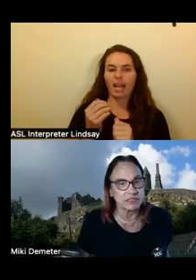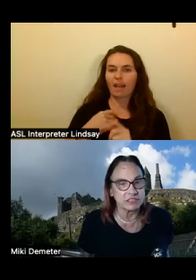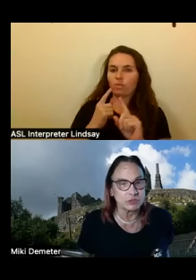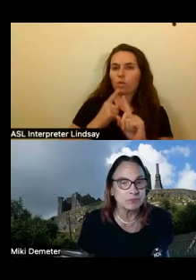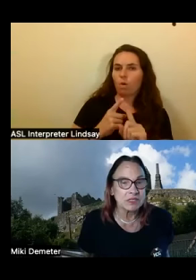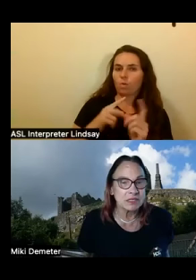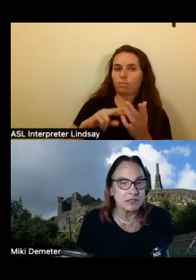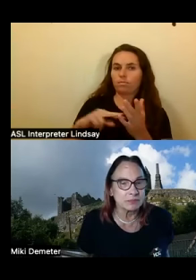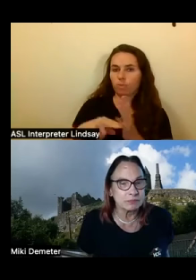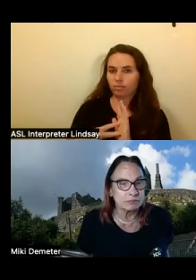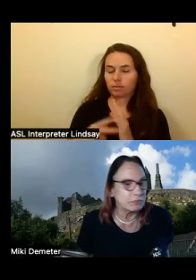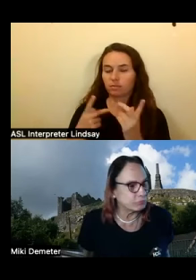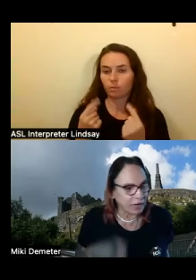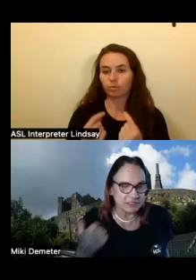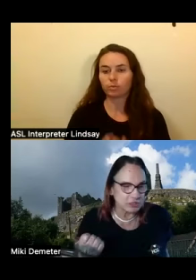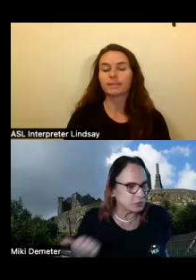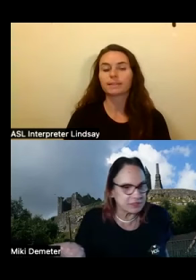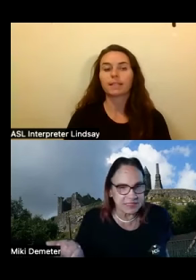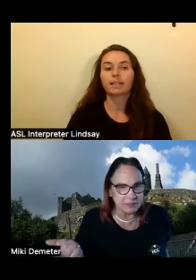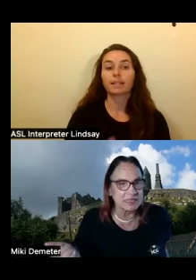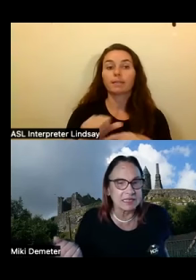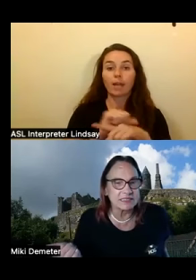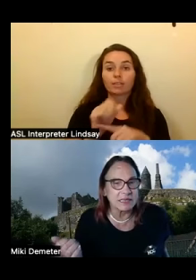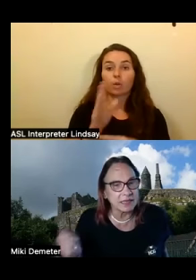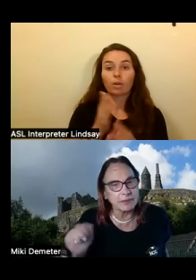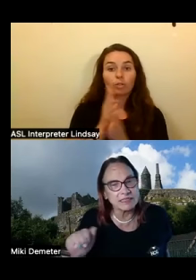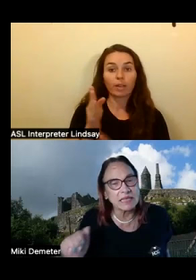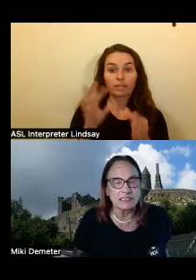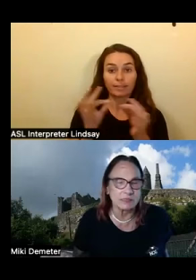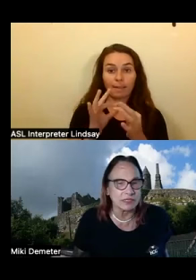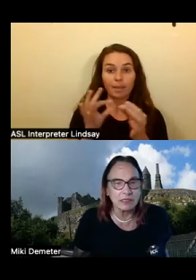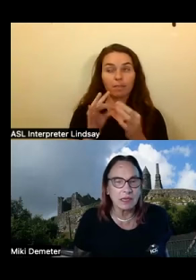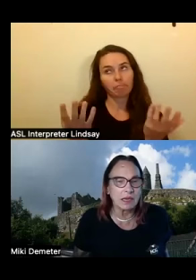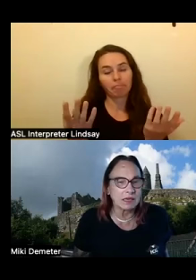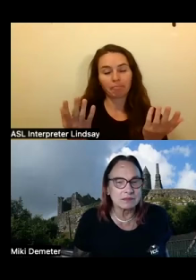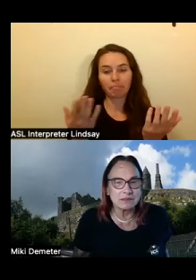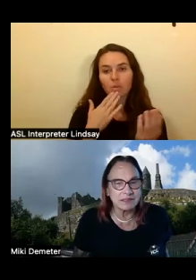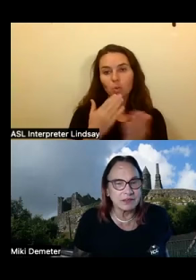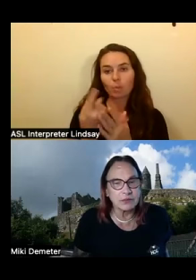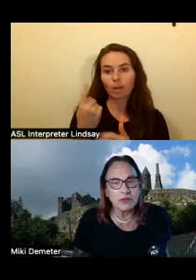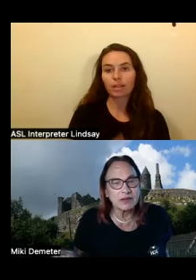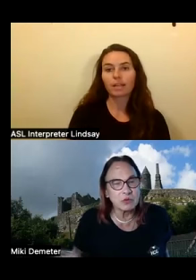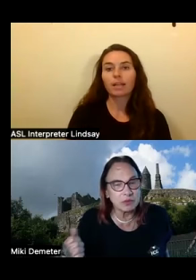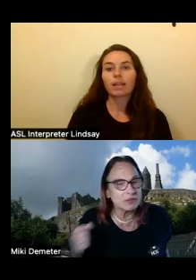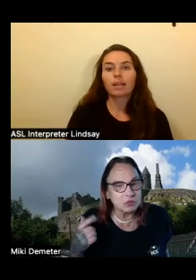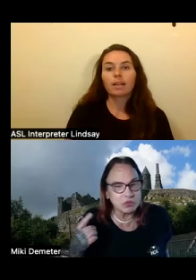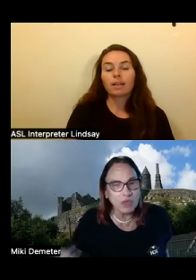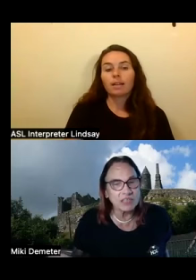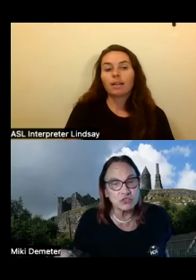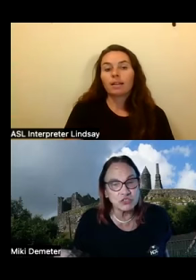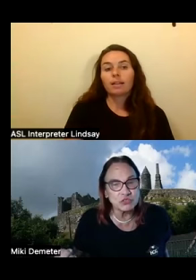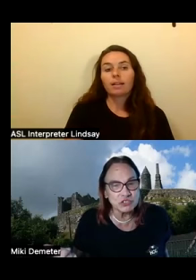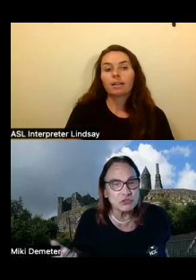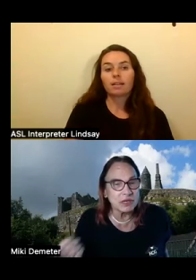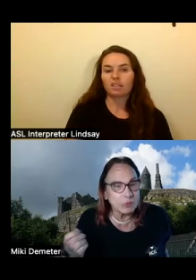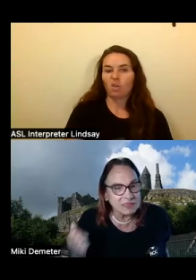you want to do. You know, practice your career statement. That's a good one. You know, the what do